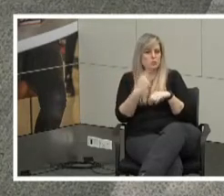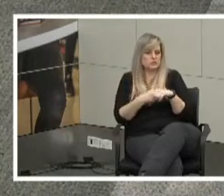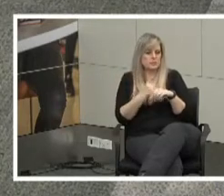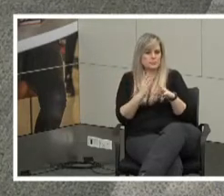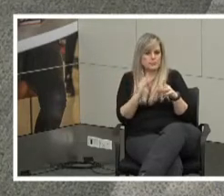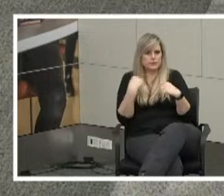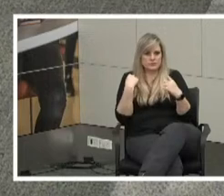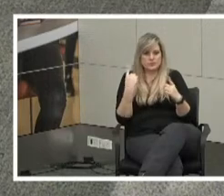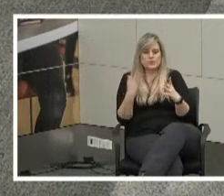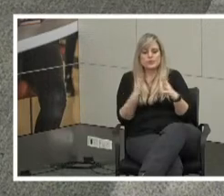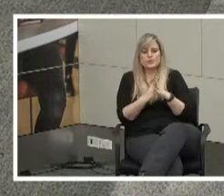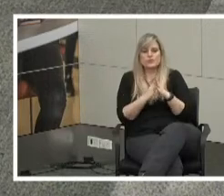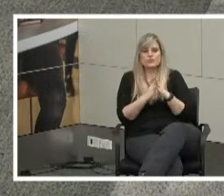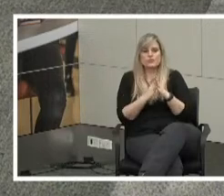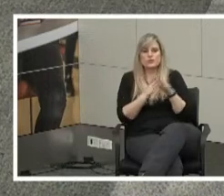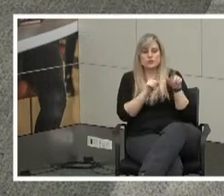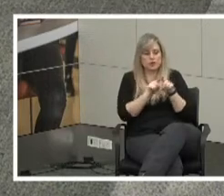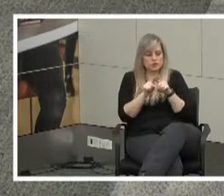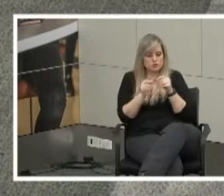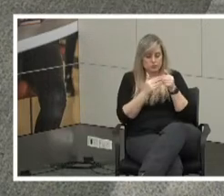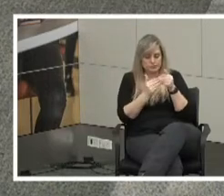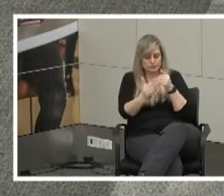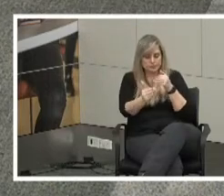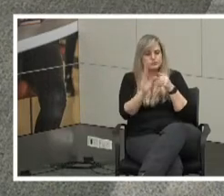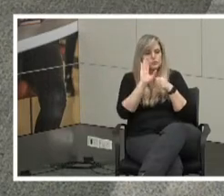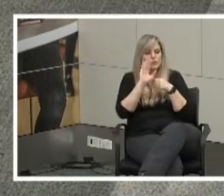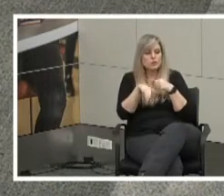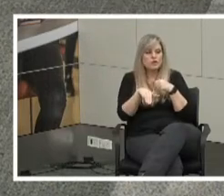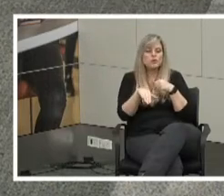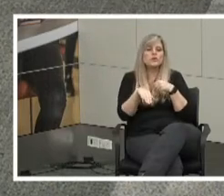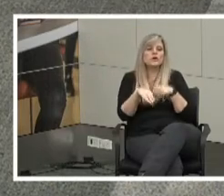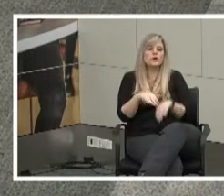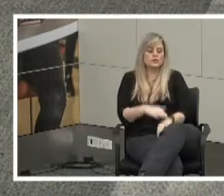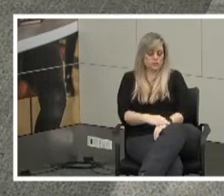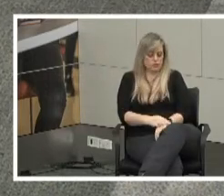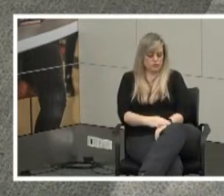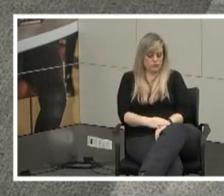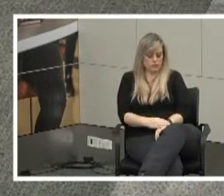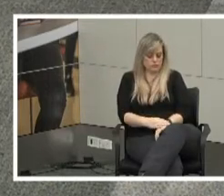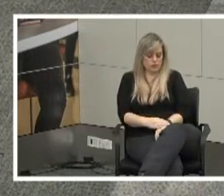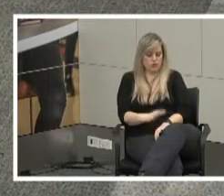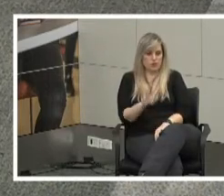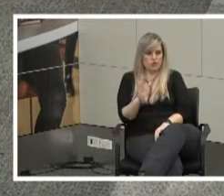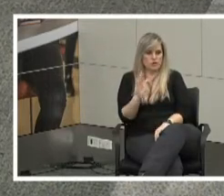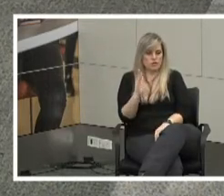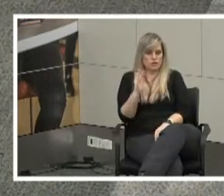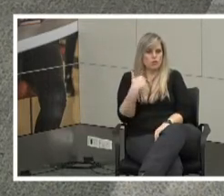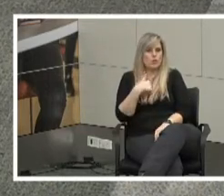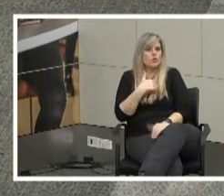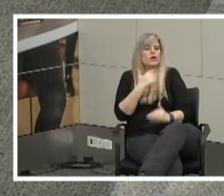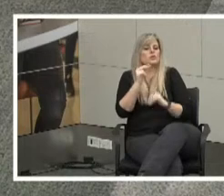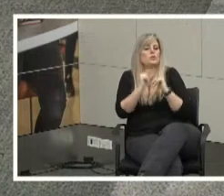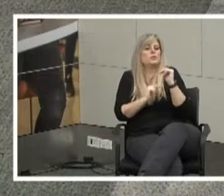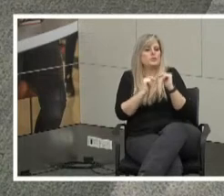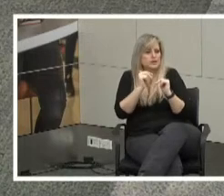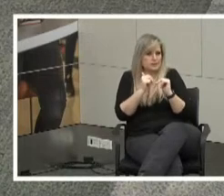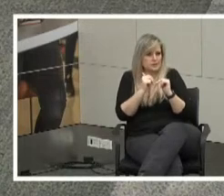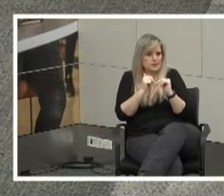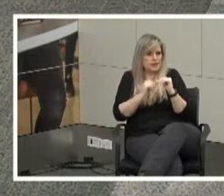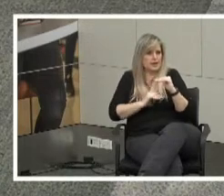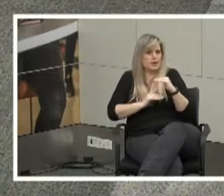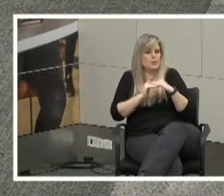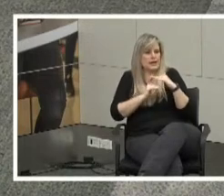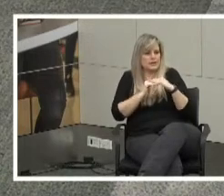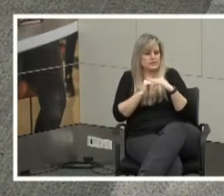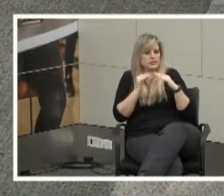move forward we also know that that um longterm we want to build capacity